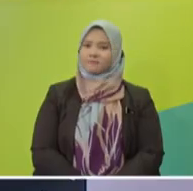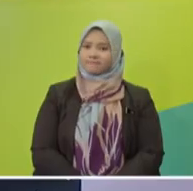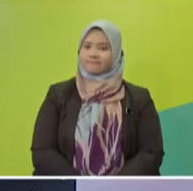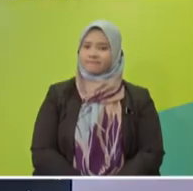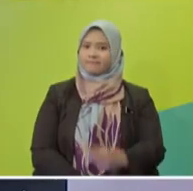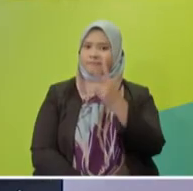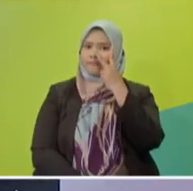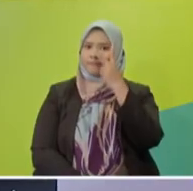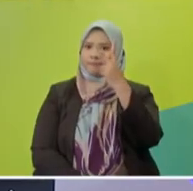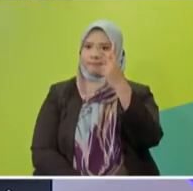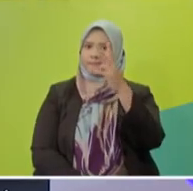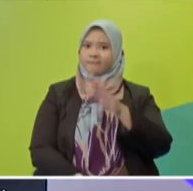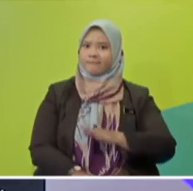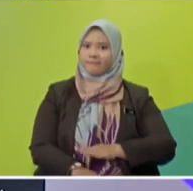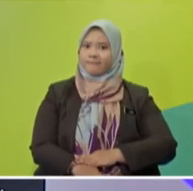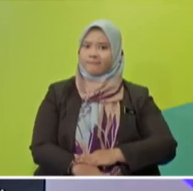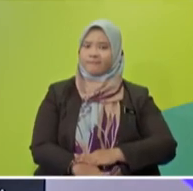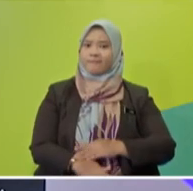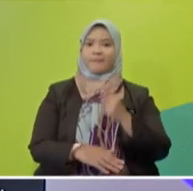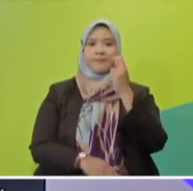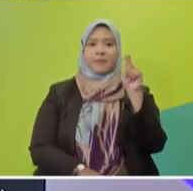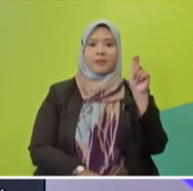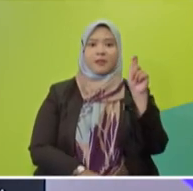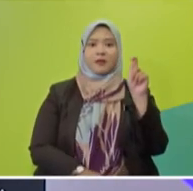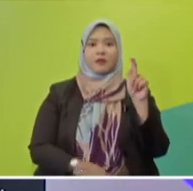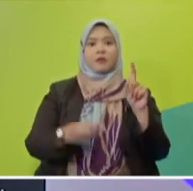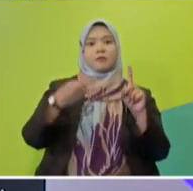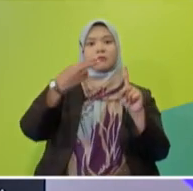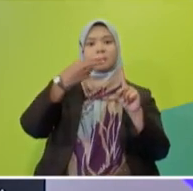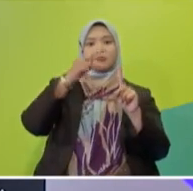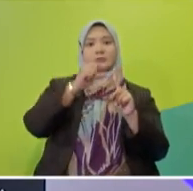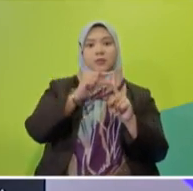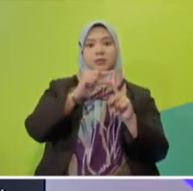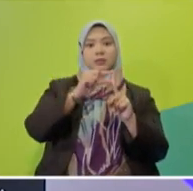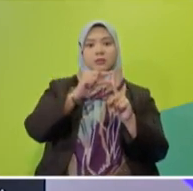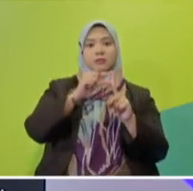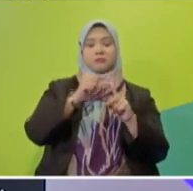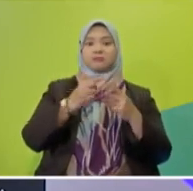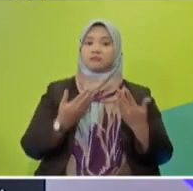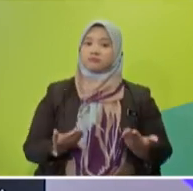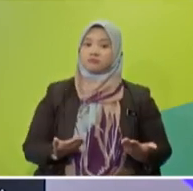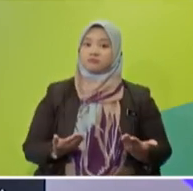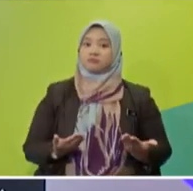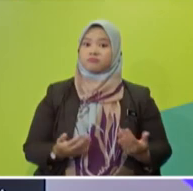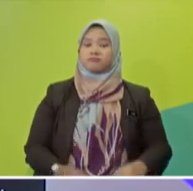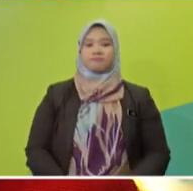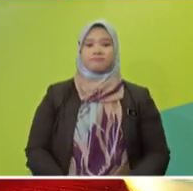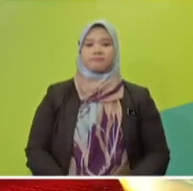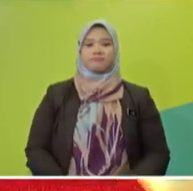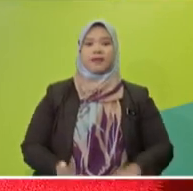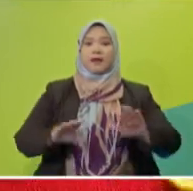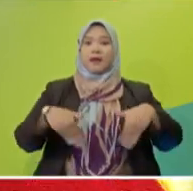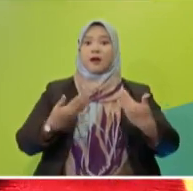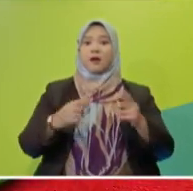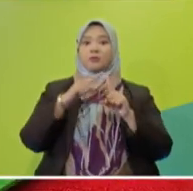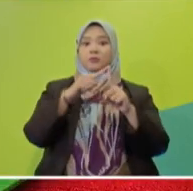word. How do you blend this word? Okay, it's the og dog.